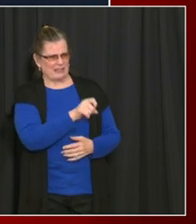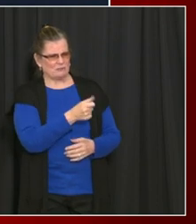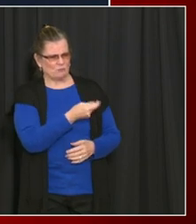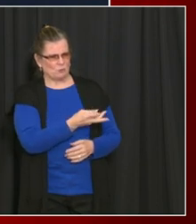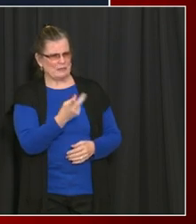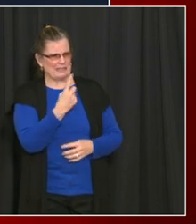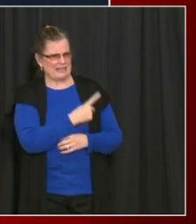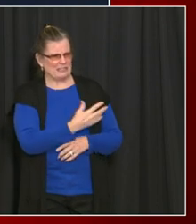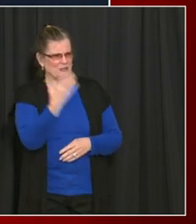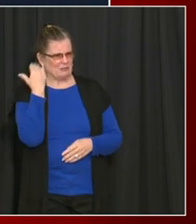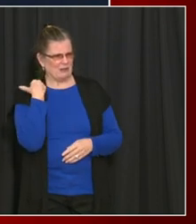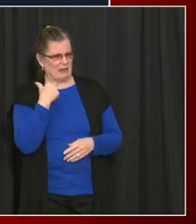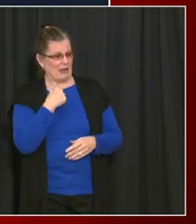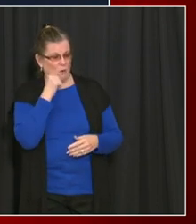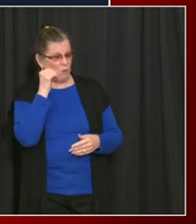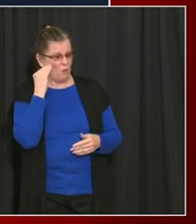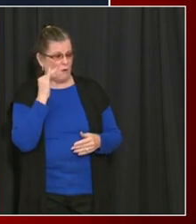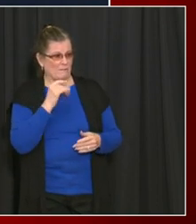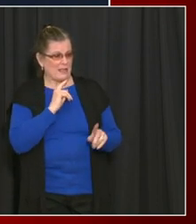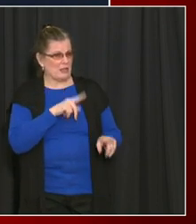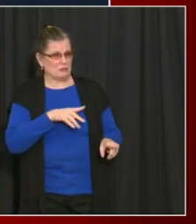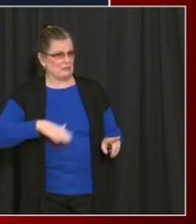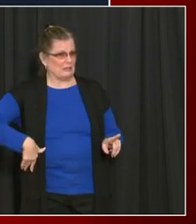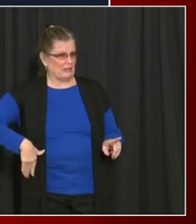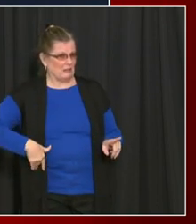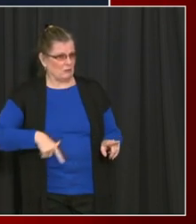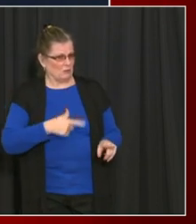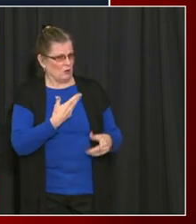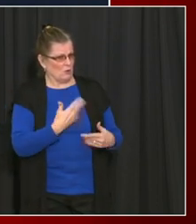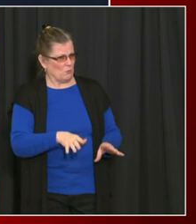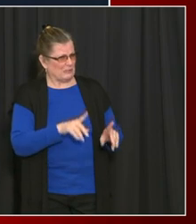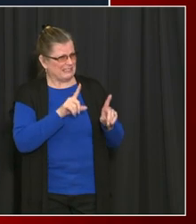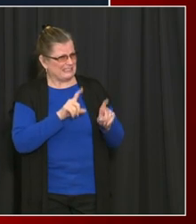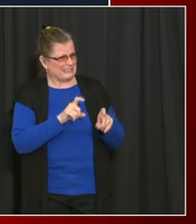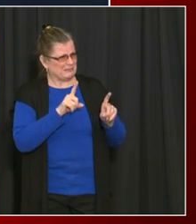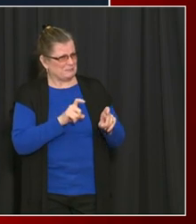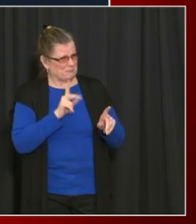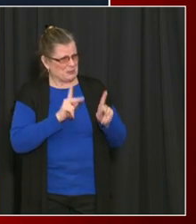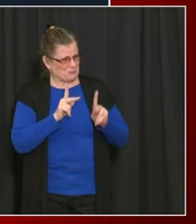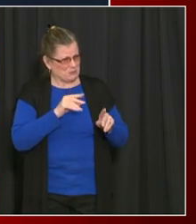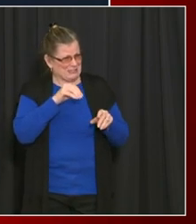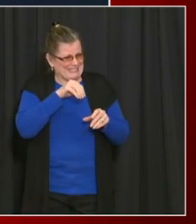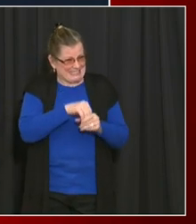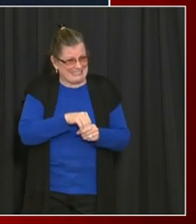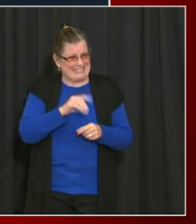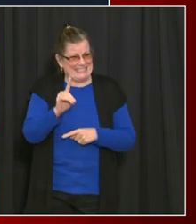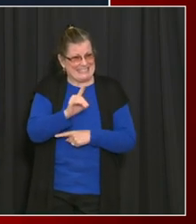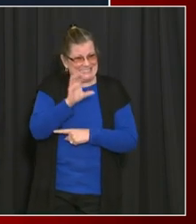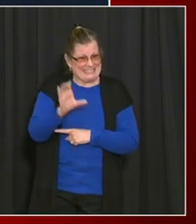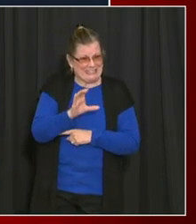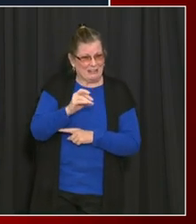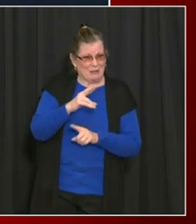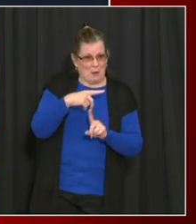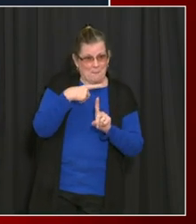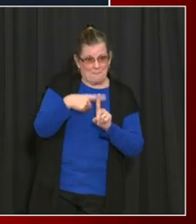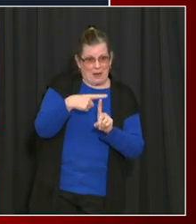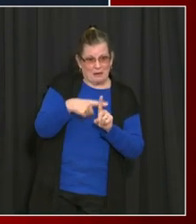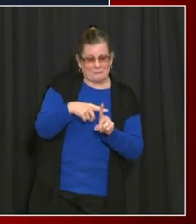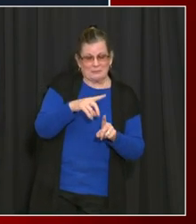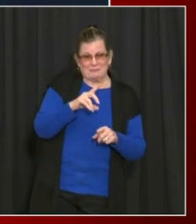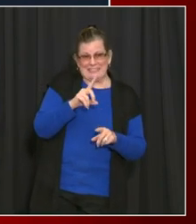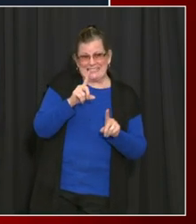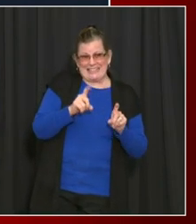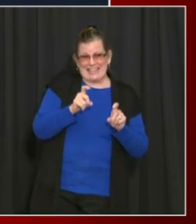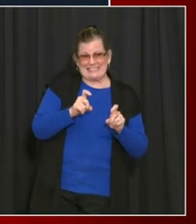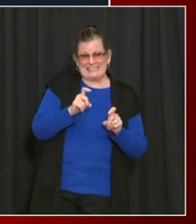office didn't know the answer. When you test people in the district, is that test data, positive test data, shared with